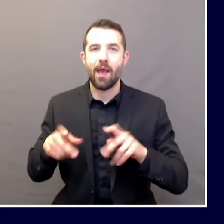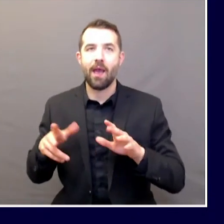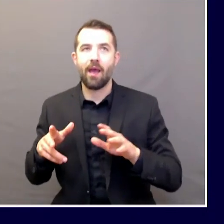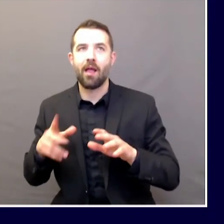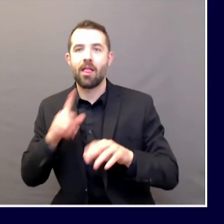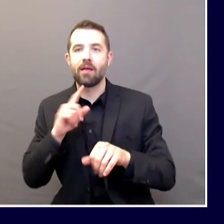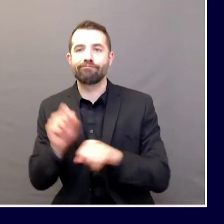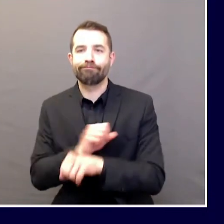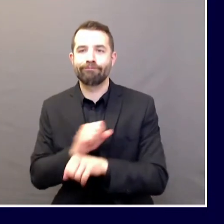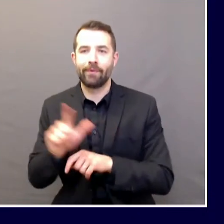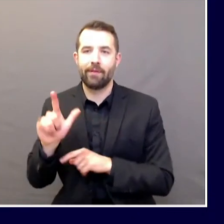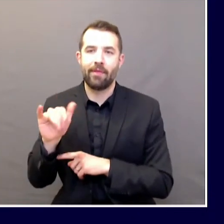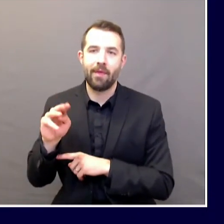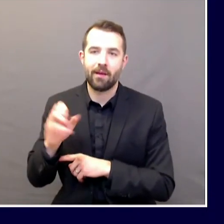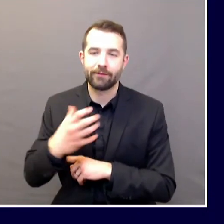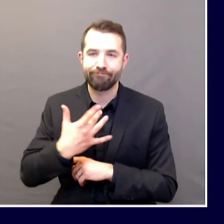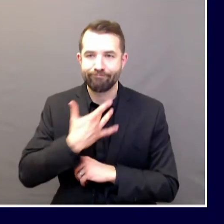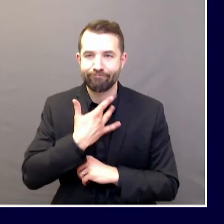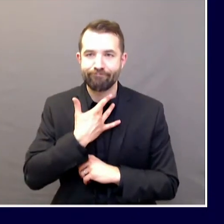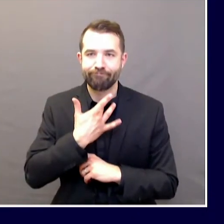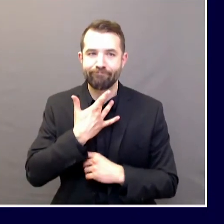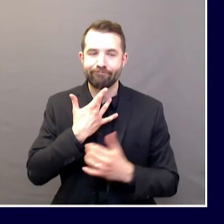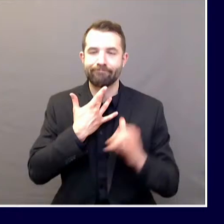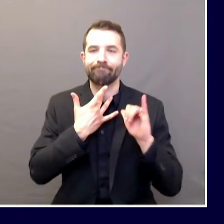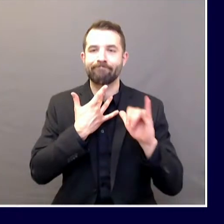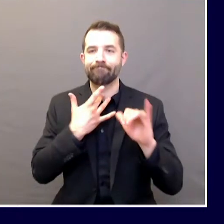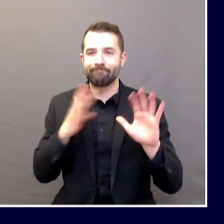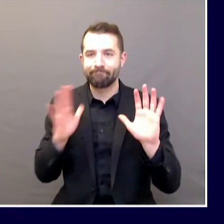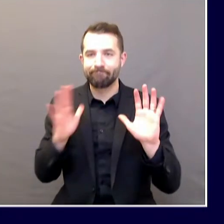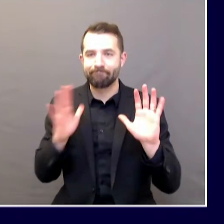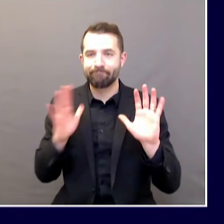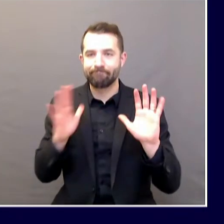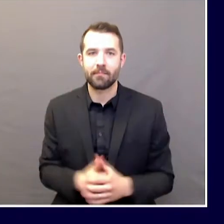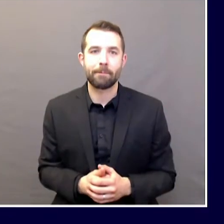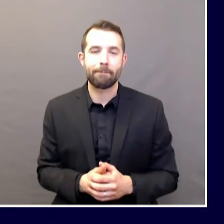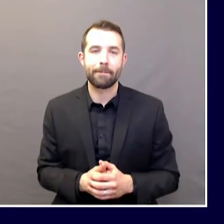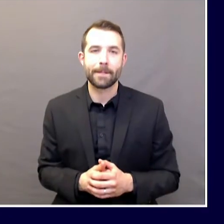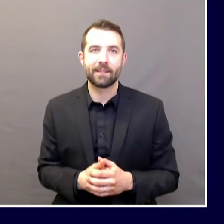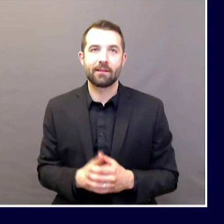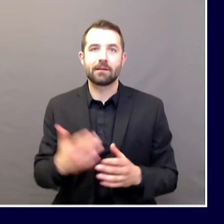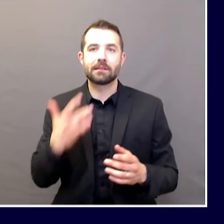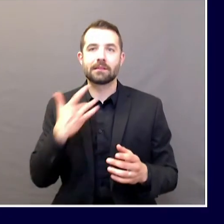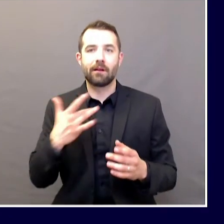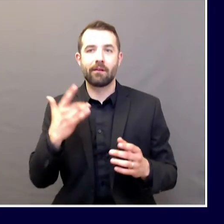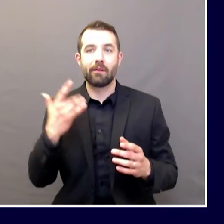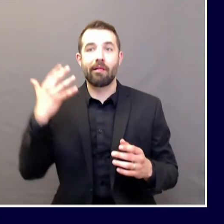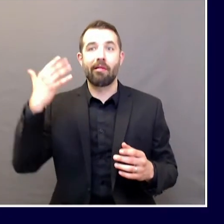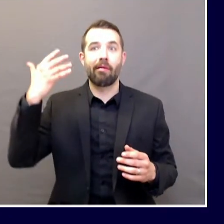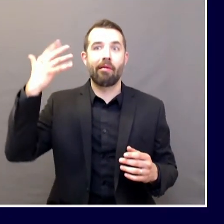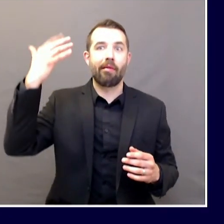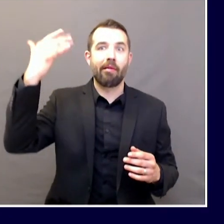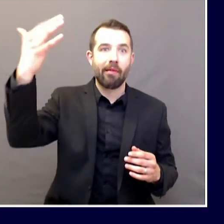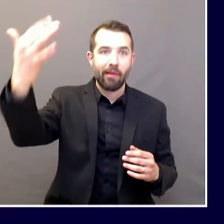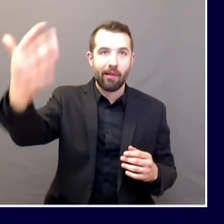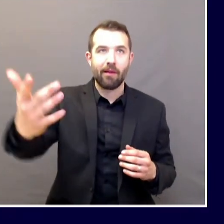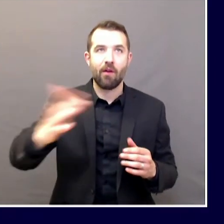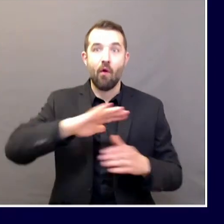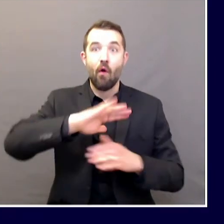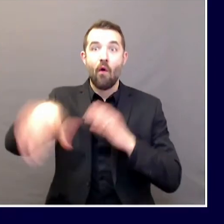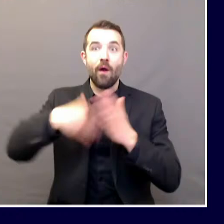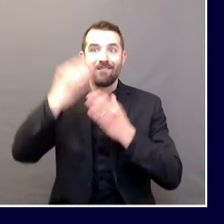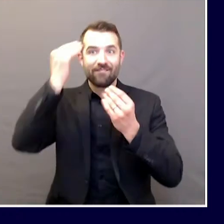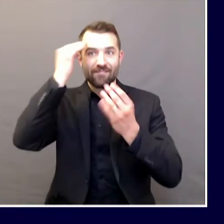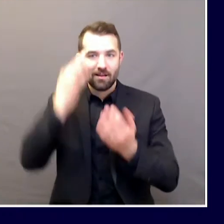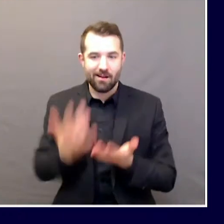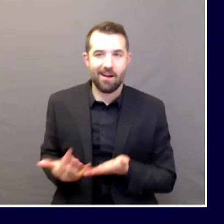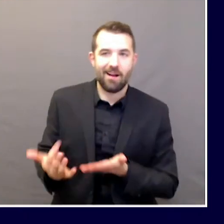so many things epidemiological, it's usually not until after the data are in and all is said and done that we really